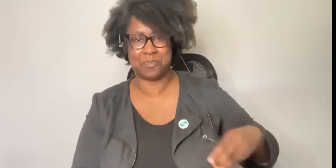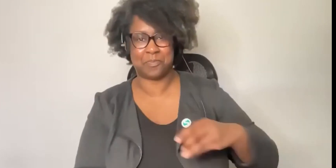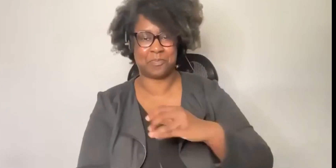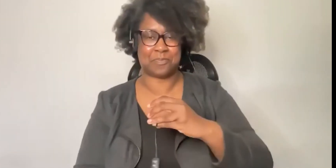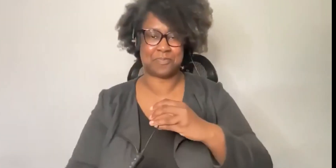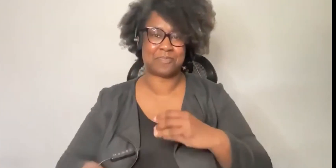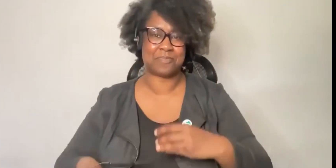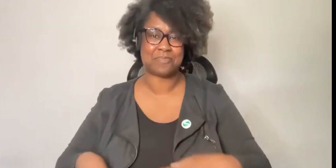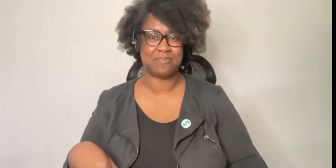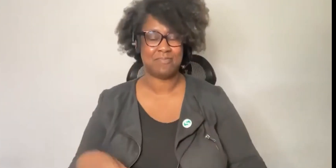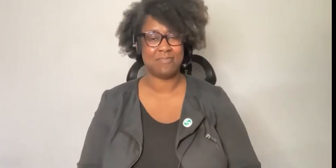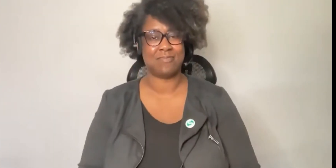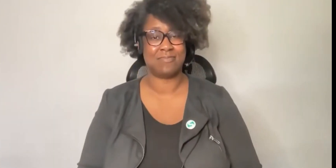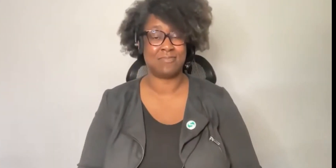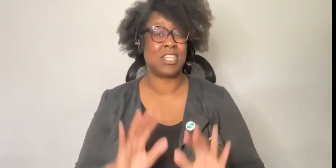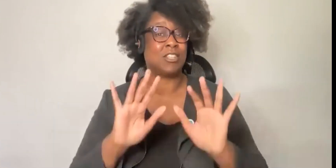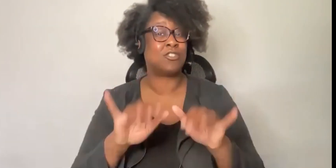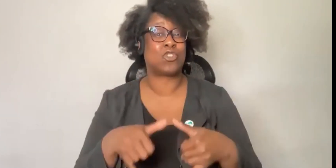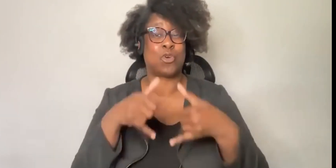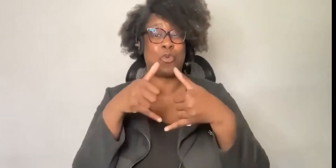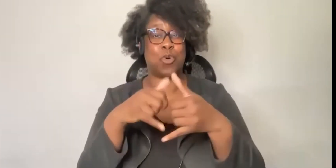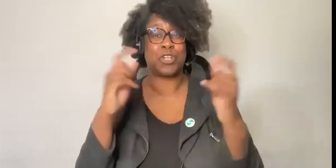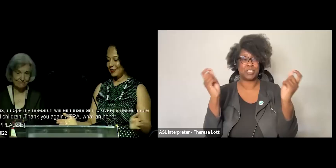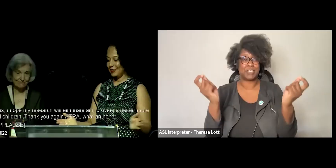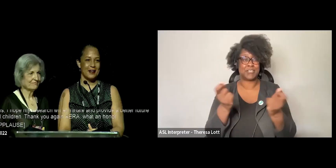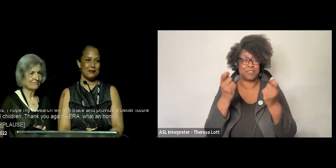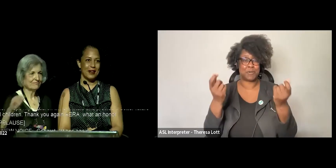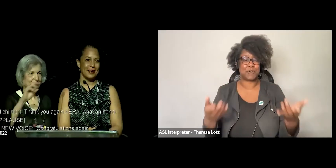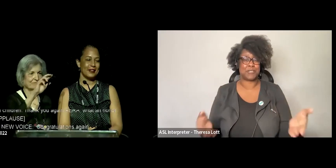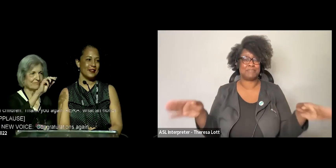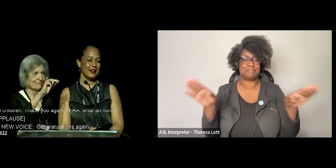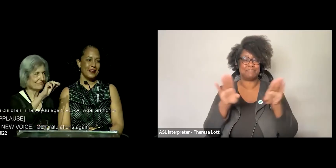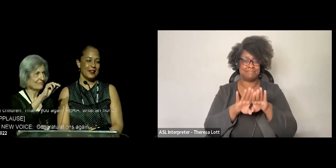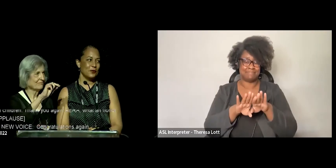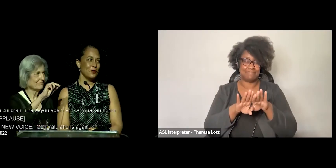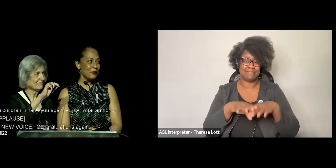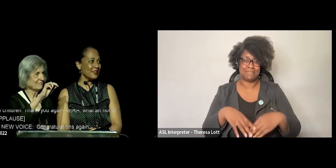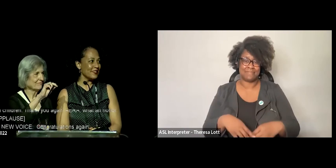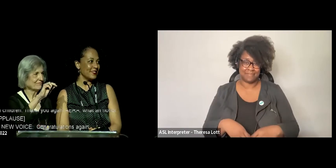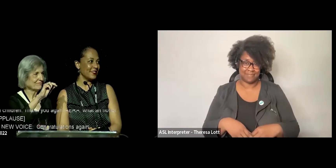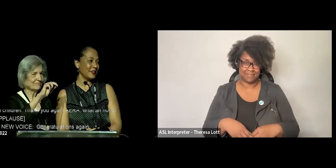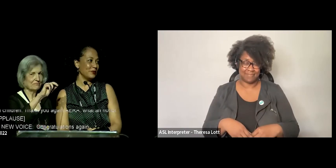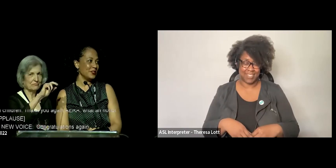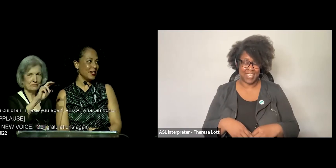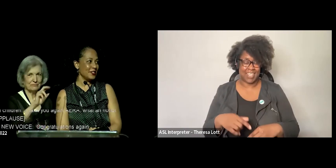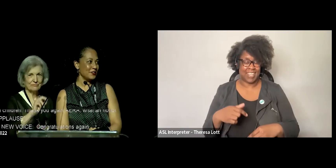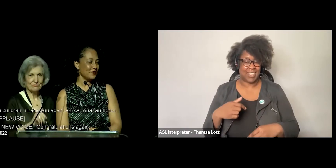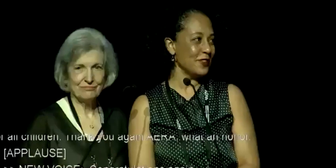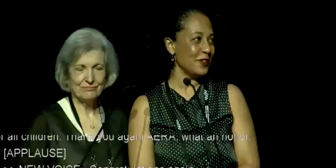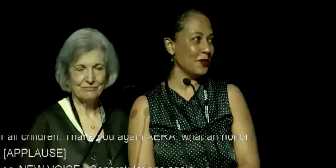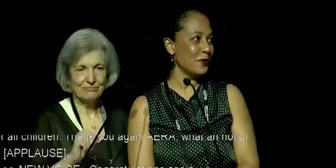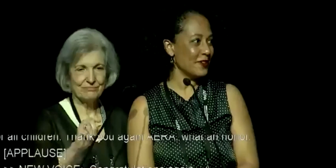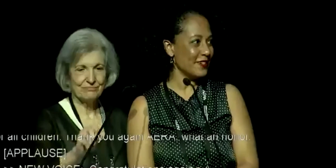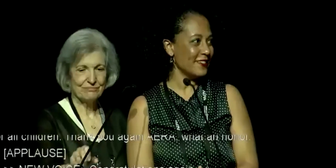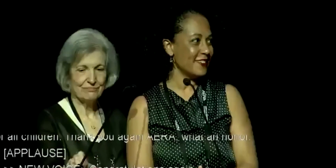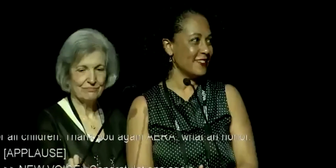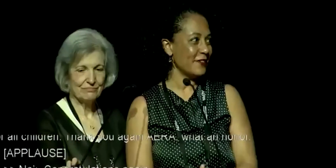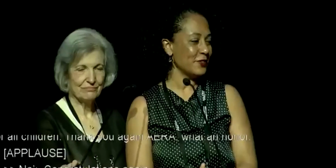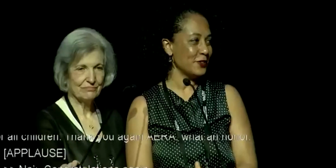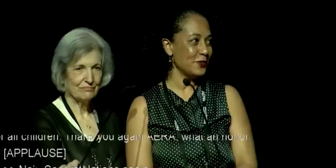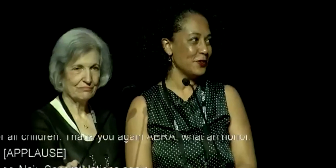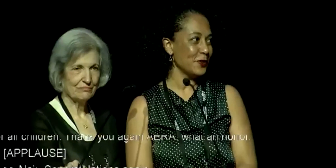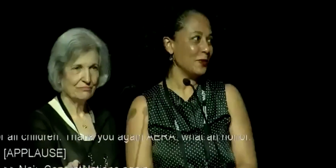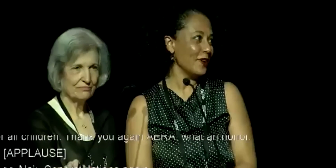So that concludes our award ceremony. I want to extend my warmest appreciation for the awardees